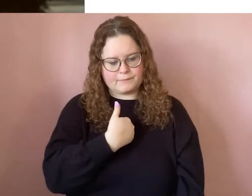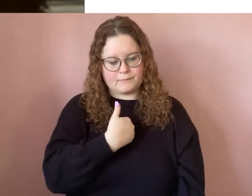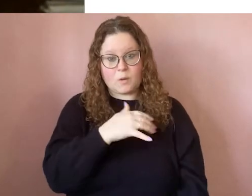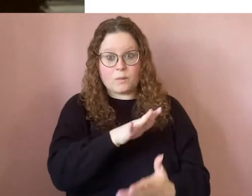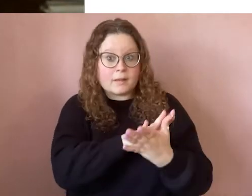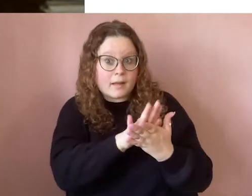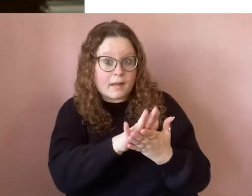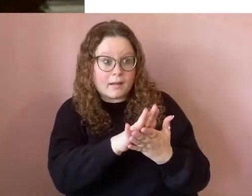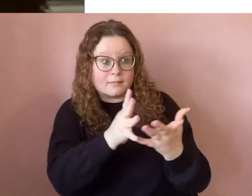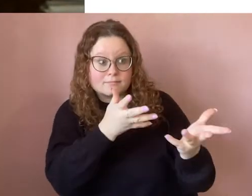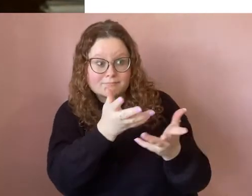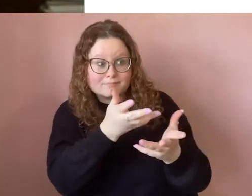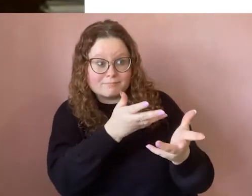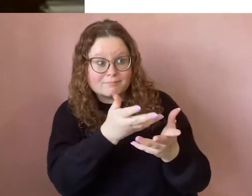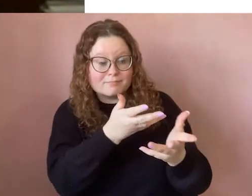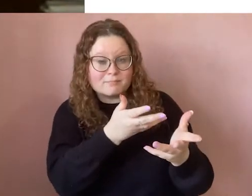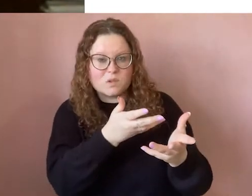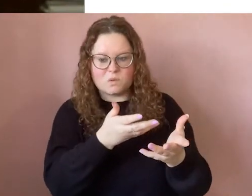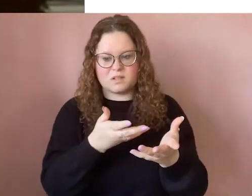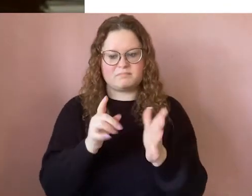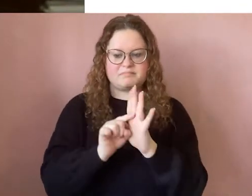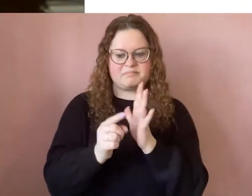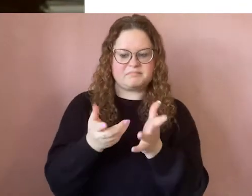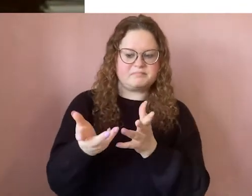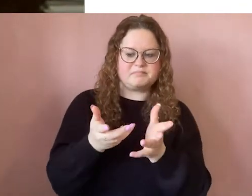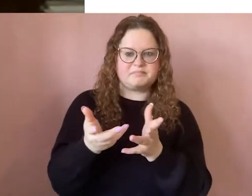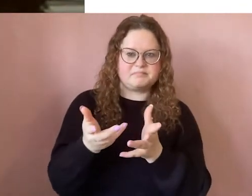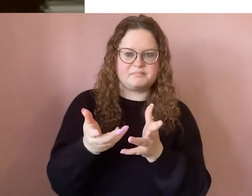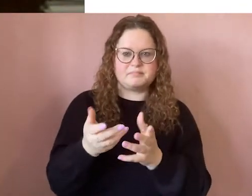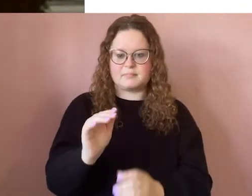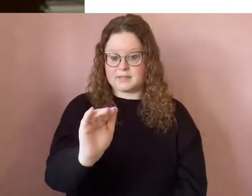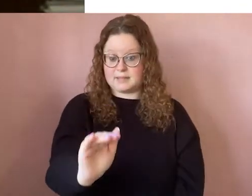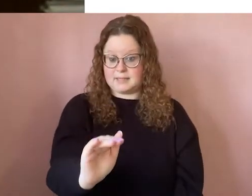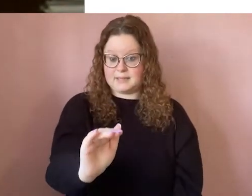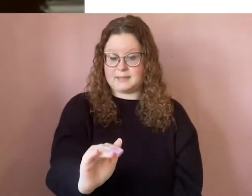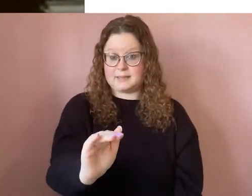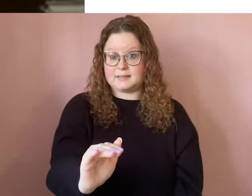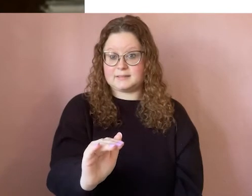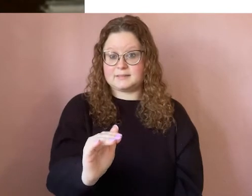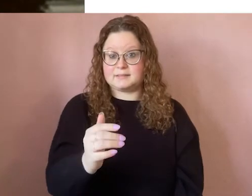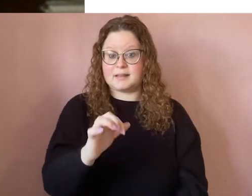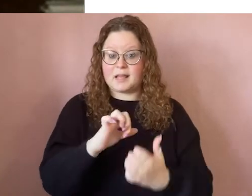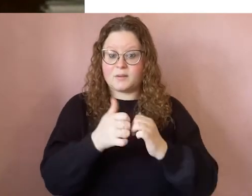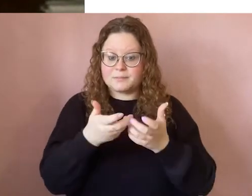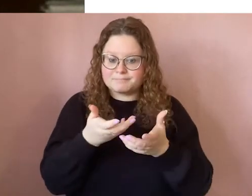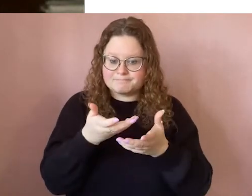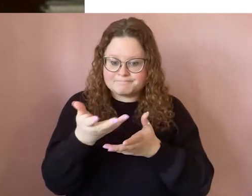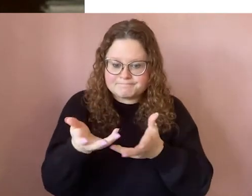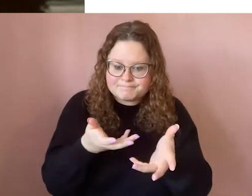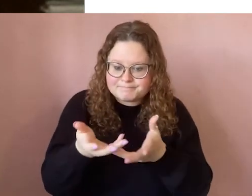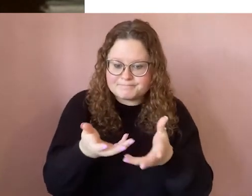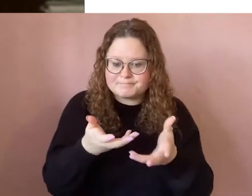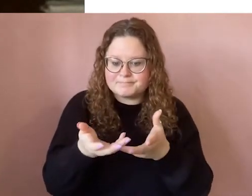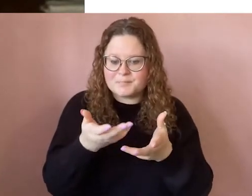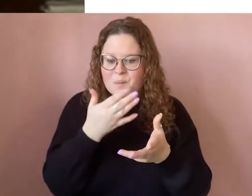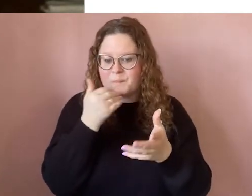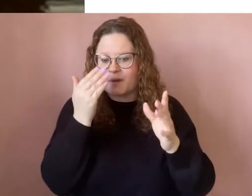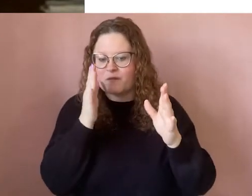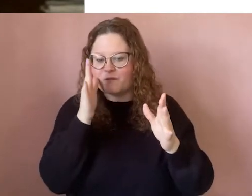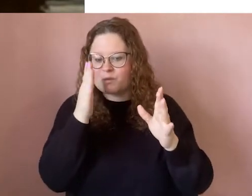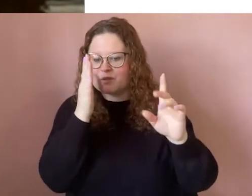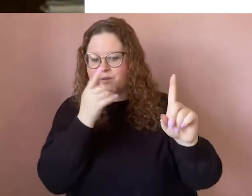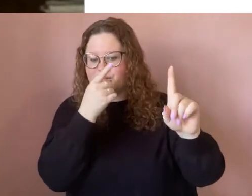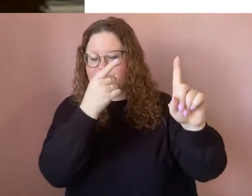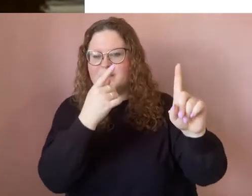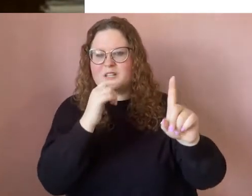other. How we look at a child and help that child realize there's a future to be had, not to make that child